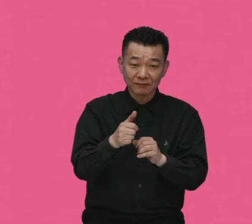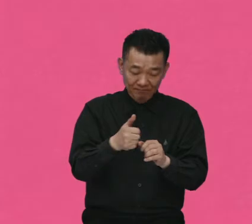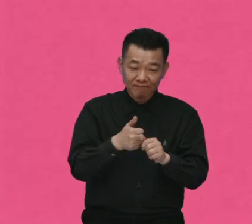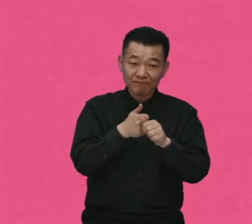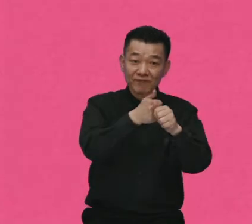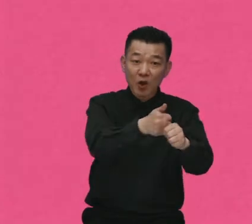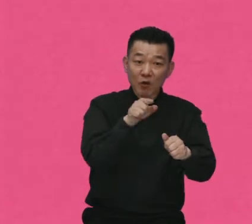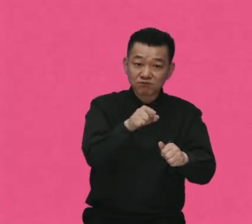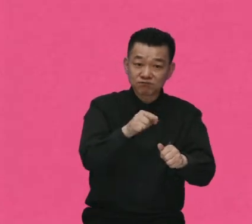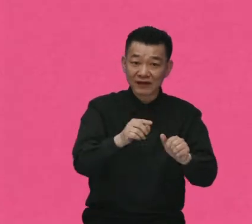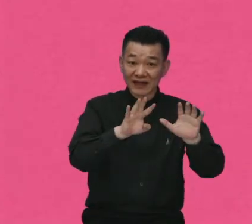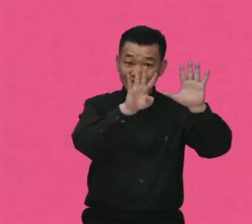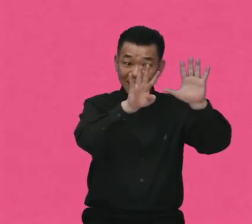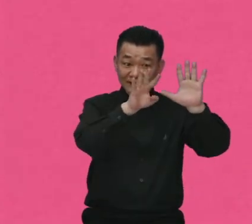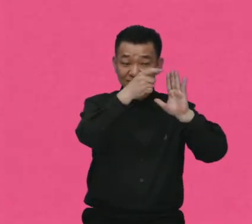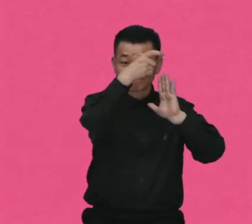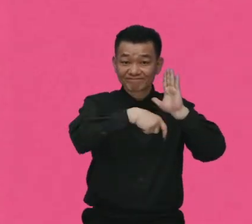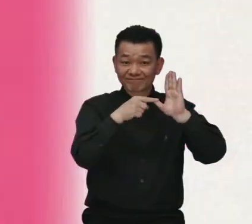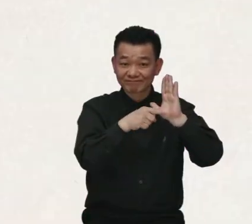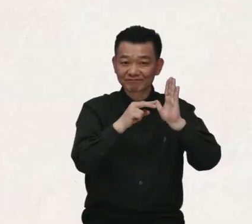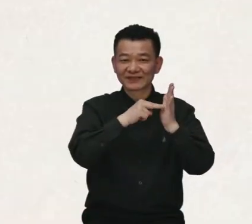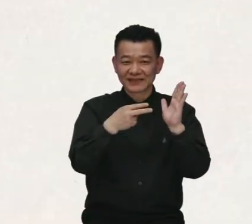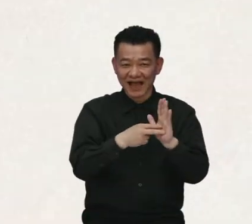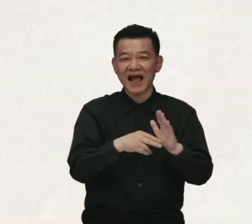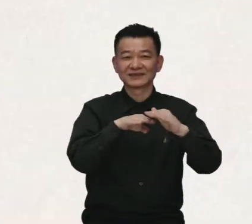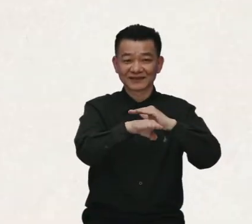Therefore, in Article 9, Accessibility,